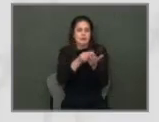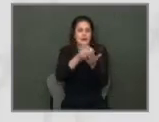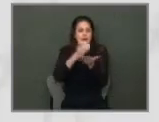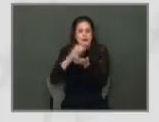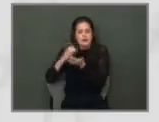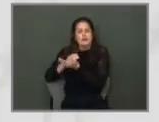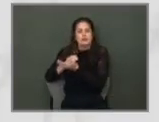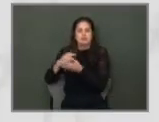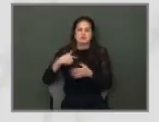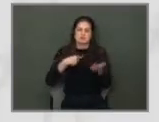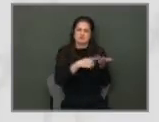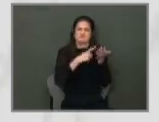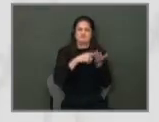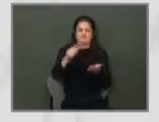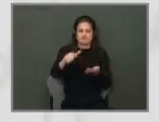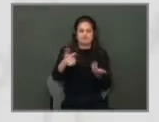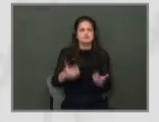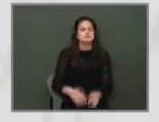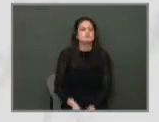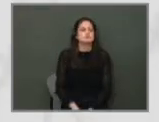So I'll talk about that here in a second.